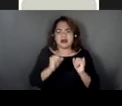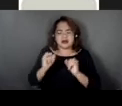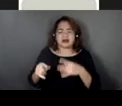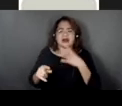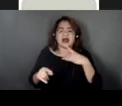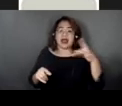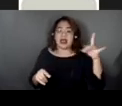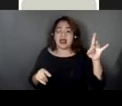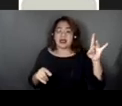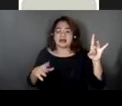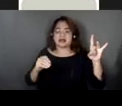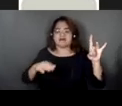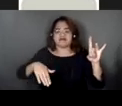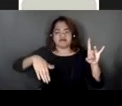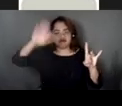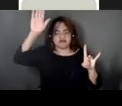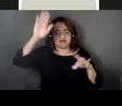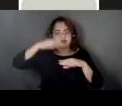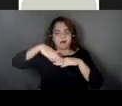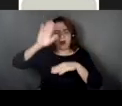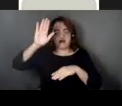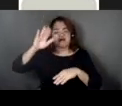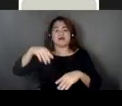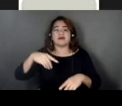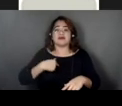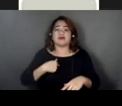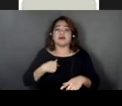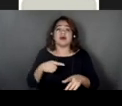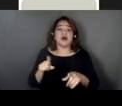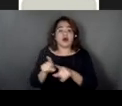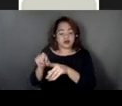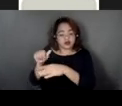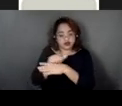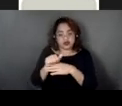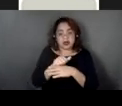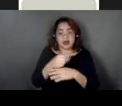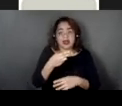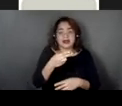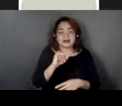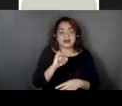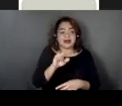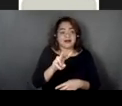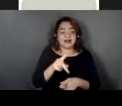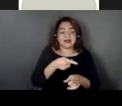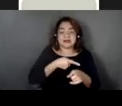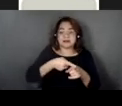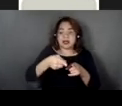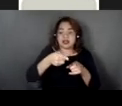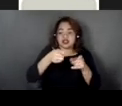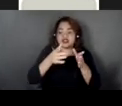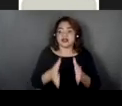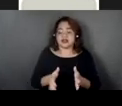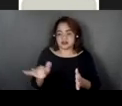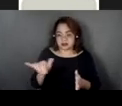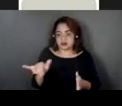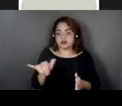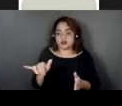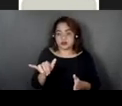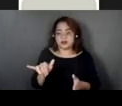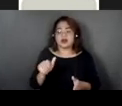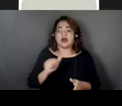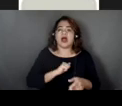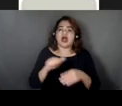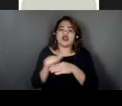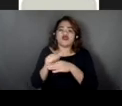older. But my training is also, so I'm an HIV specialist as well. And so I trained